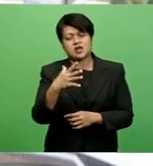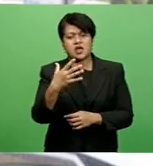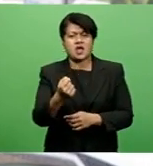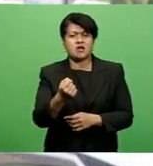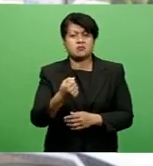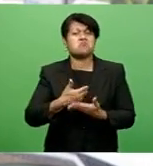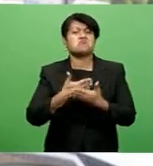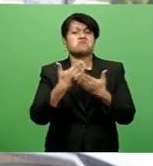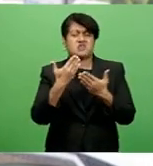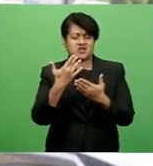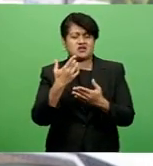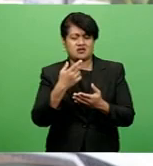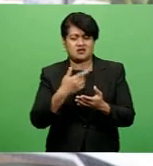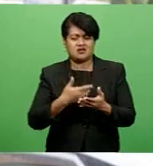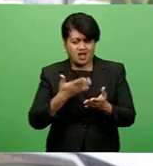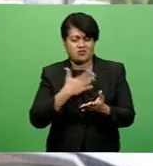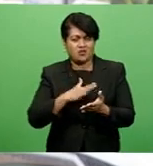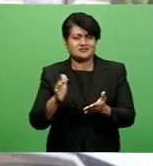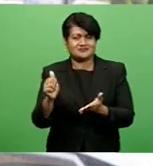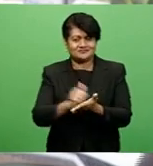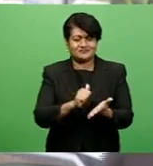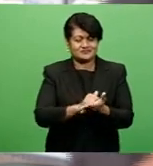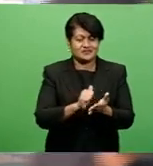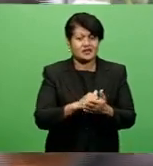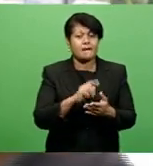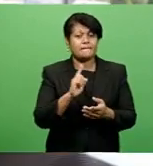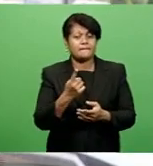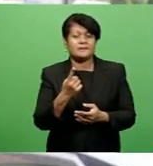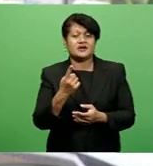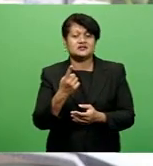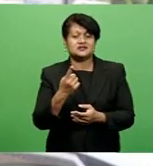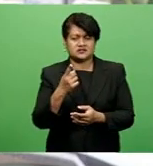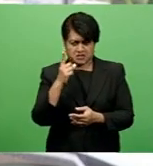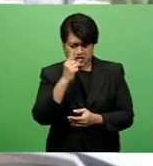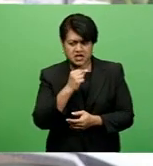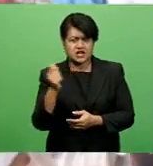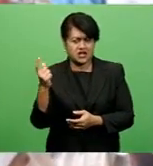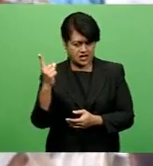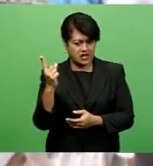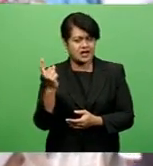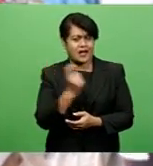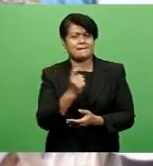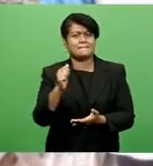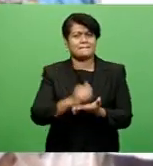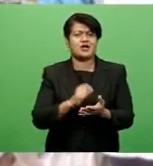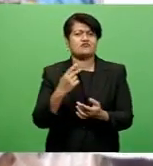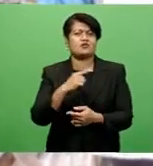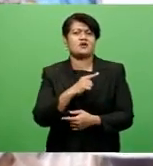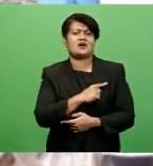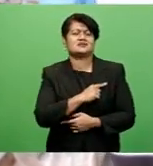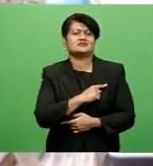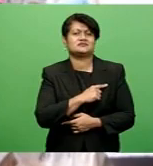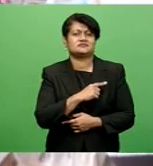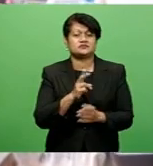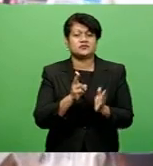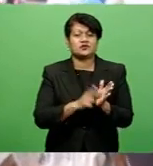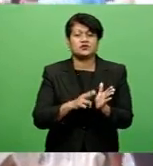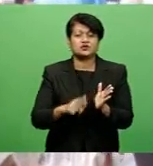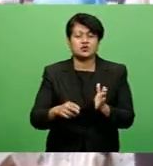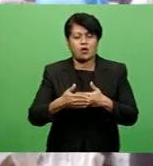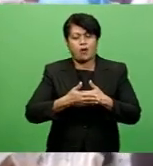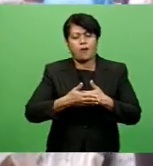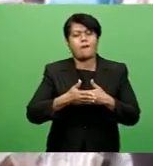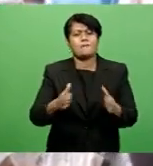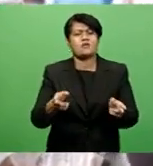So already they have in stock, but if they don't have the stock, they can just come and buy from us. Shops in Nosori remained open for